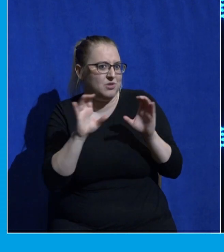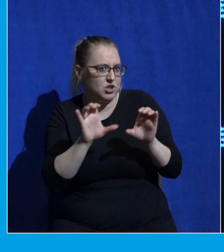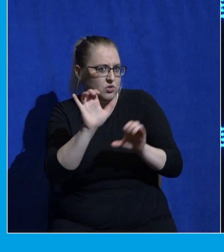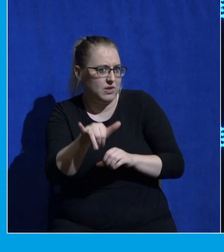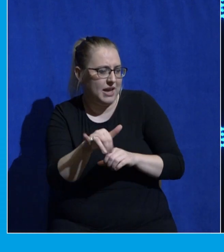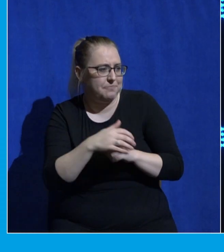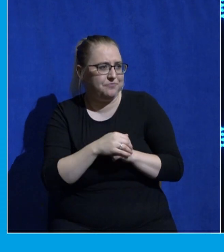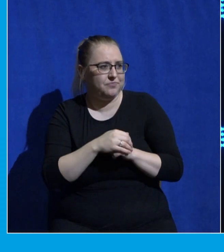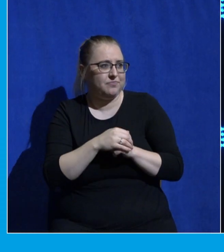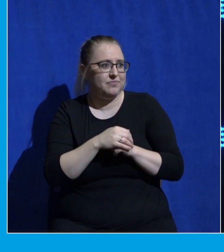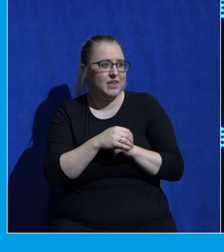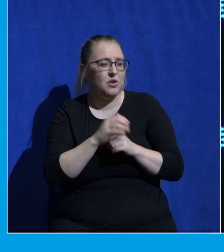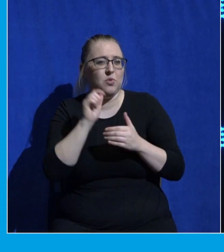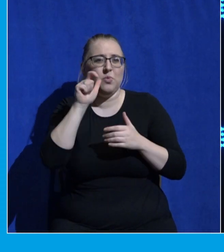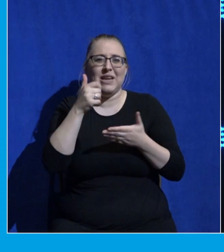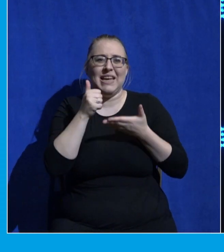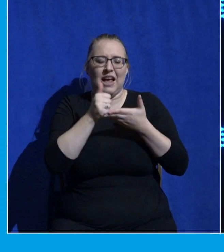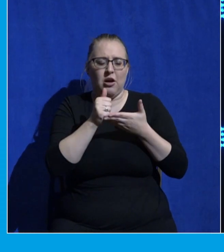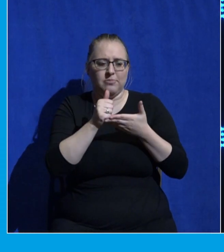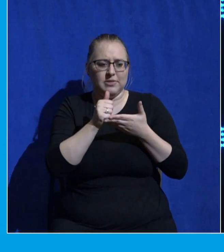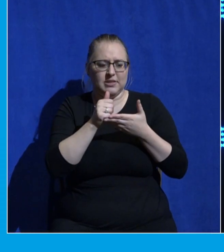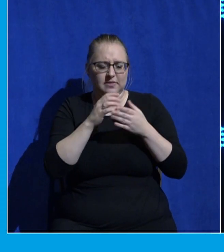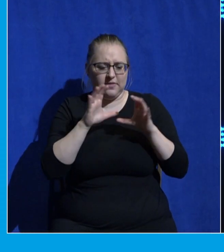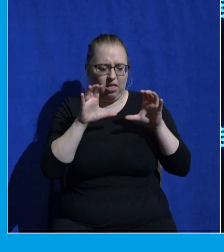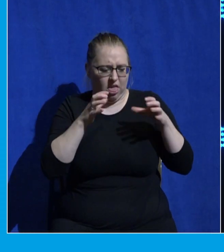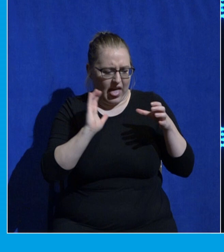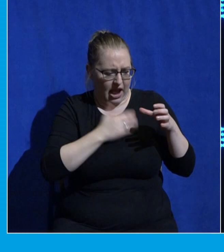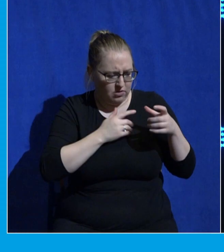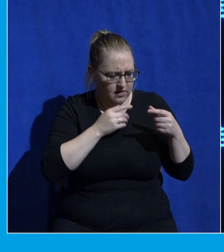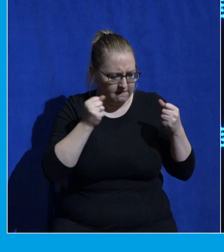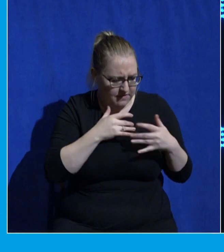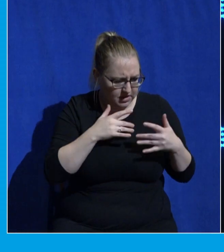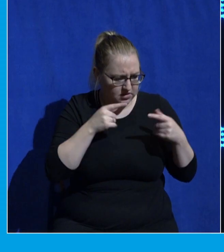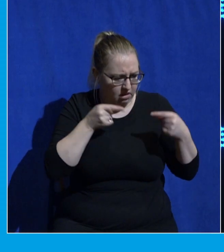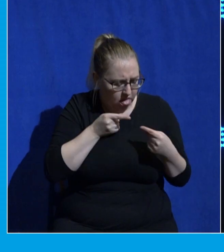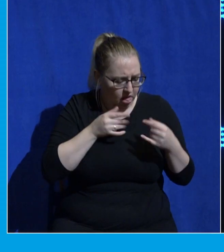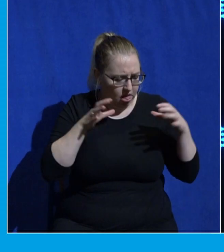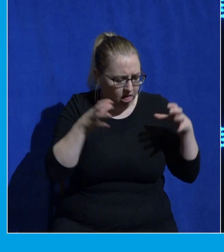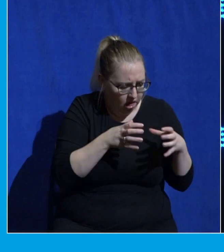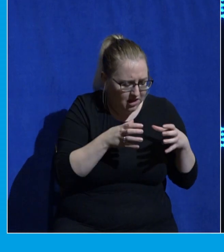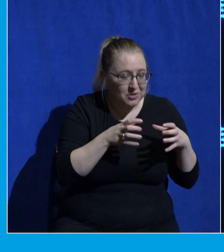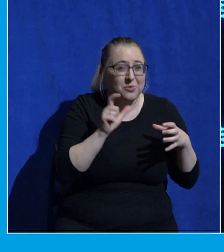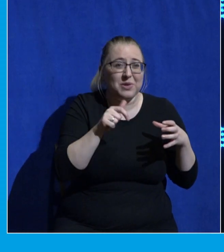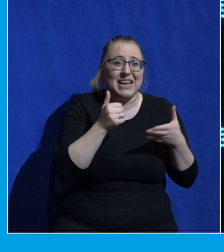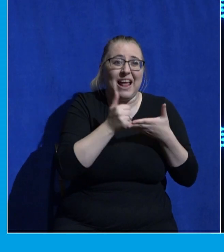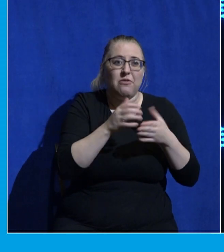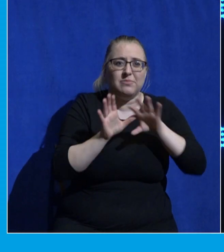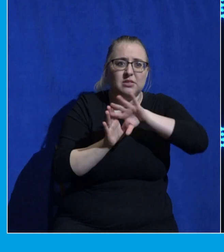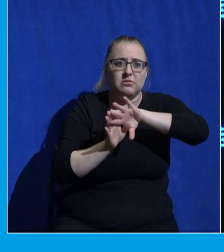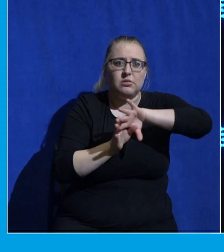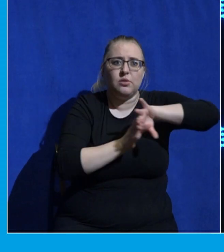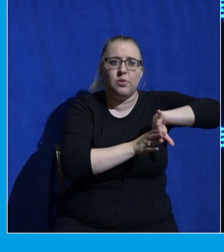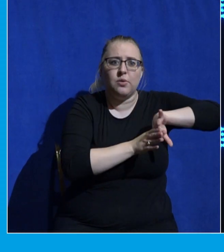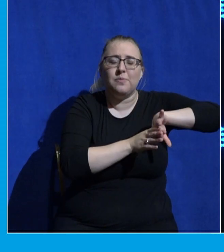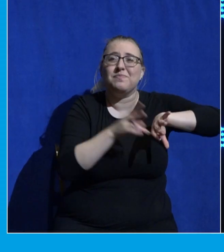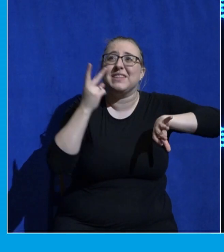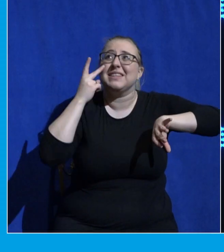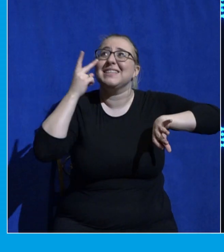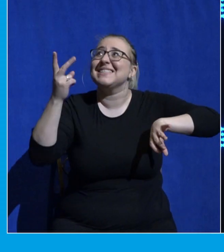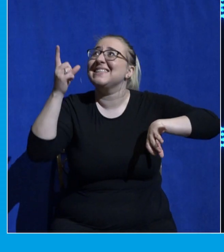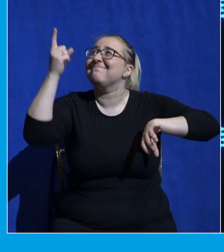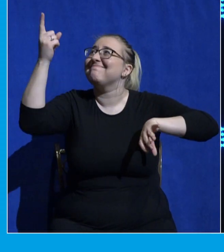looking beyond our fears and our frustrations and our pains, and we need help seeing the one who's able to help